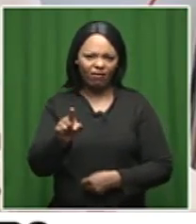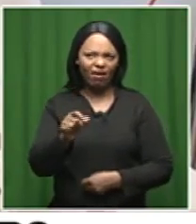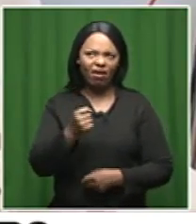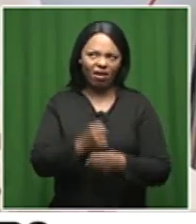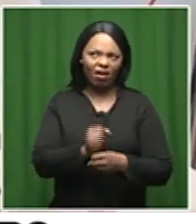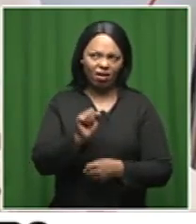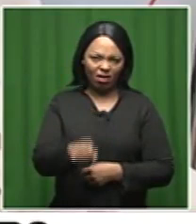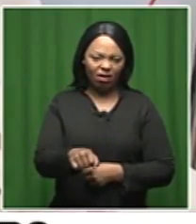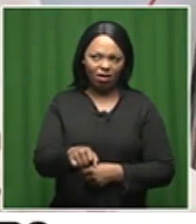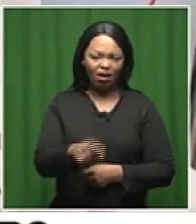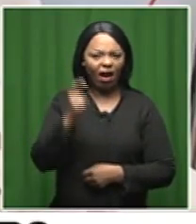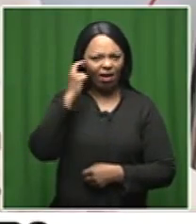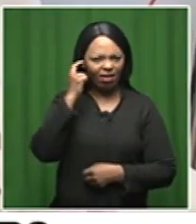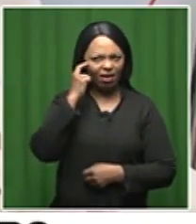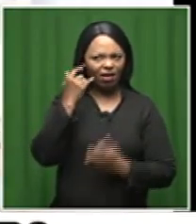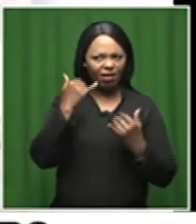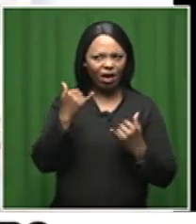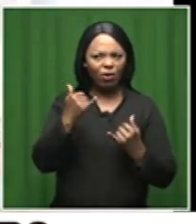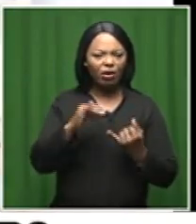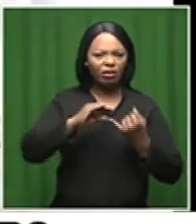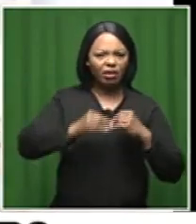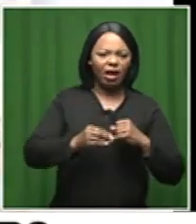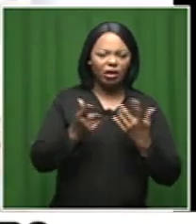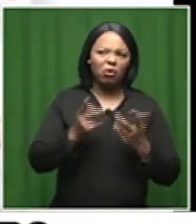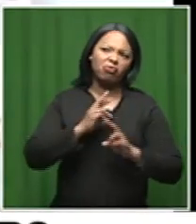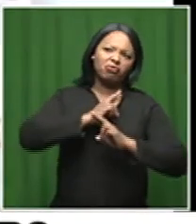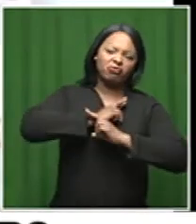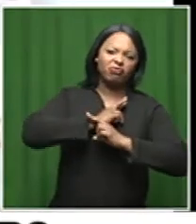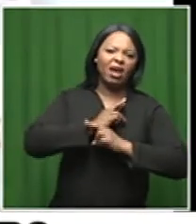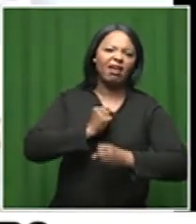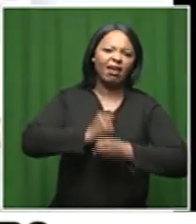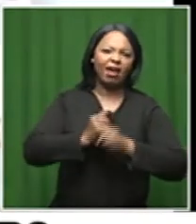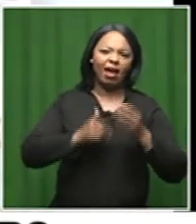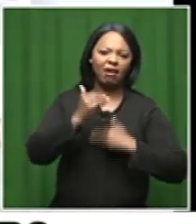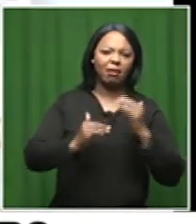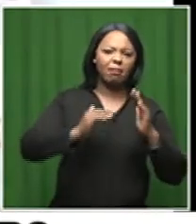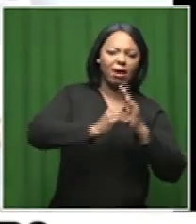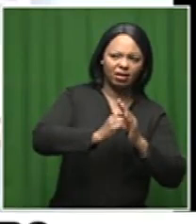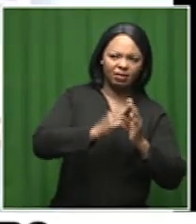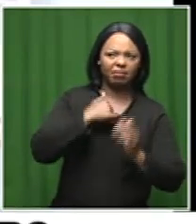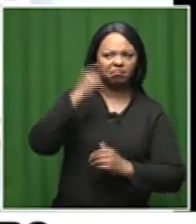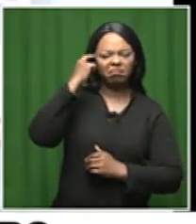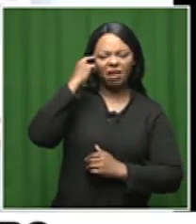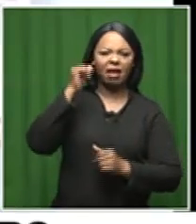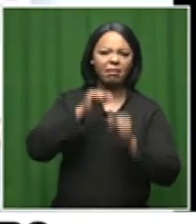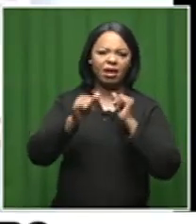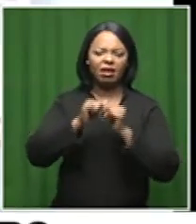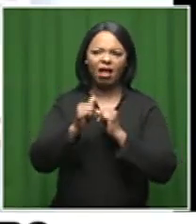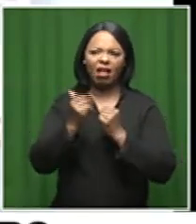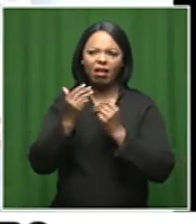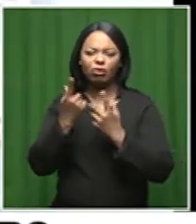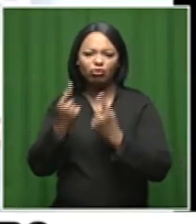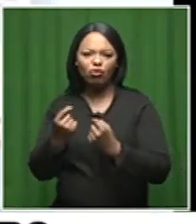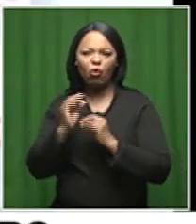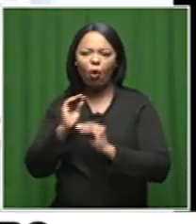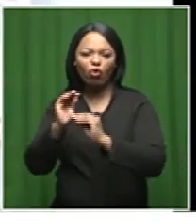was it was my gap year, I was doing coaching, when one of the ladies from Sunflower Organization was at